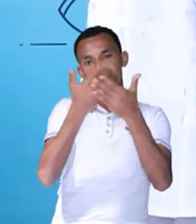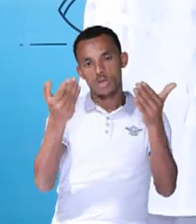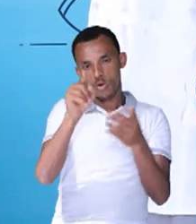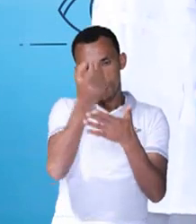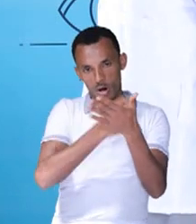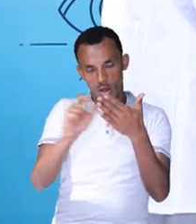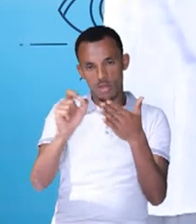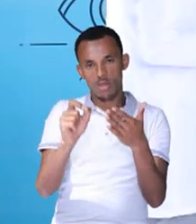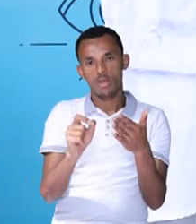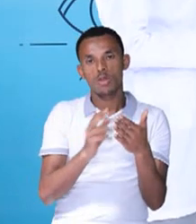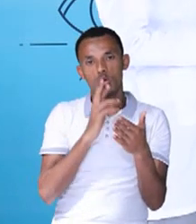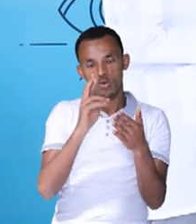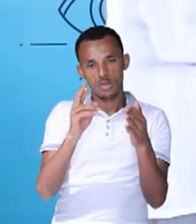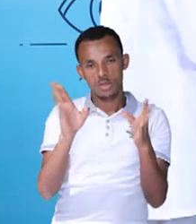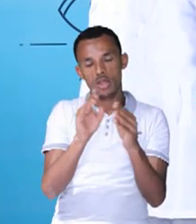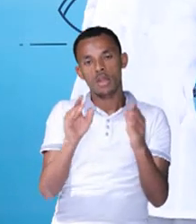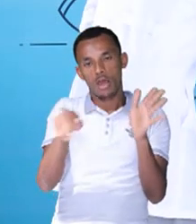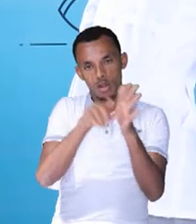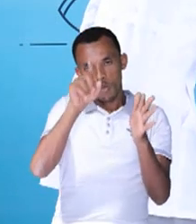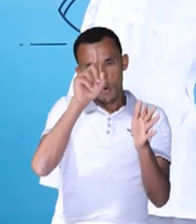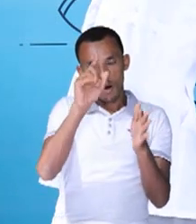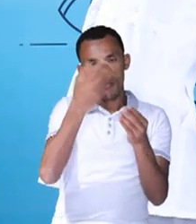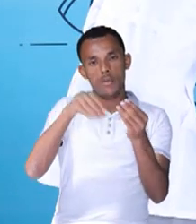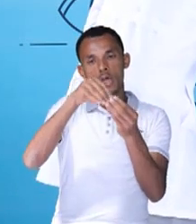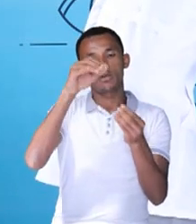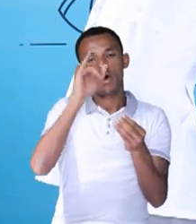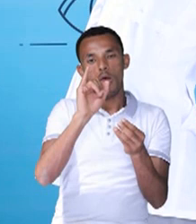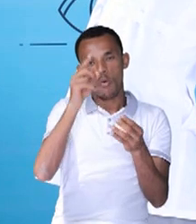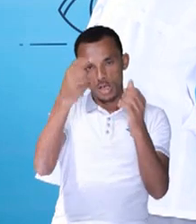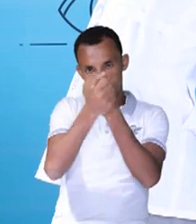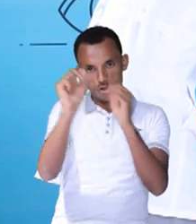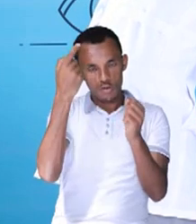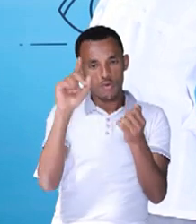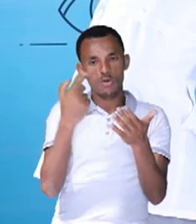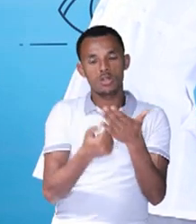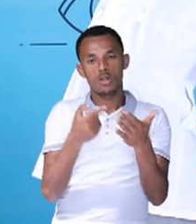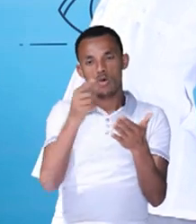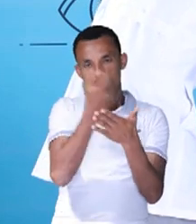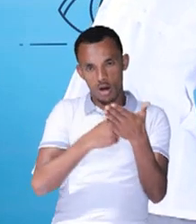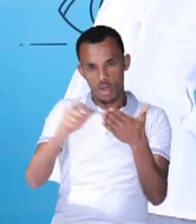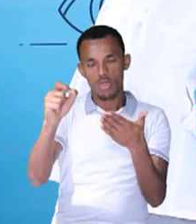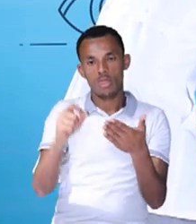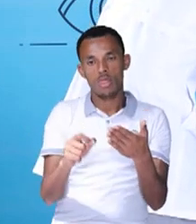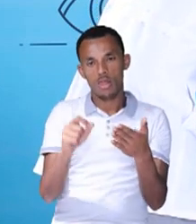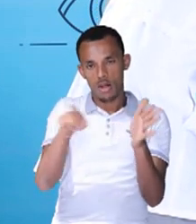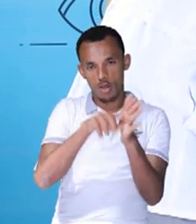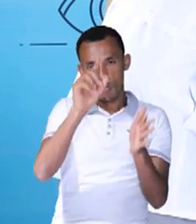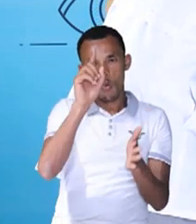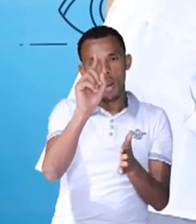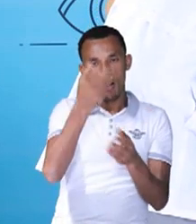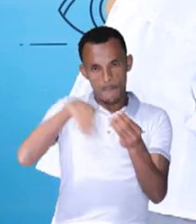you have true set, negative 1 plus 2i, it is 1. Solution for that one, we can write as negative